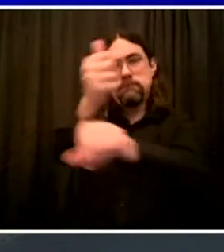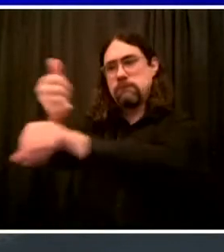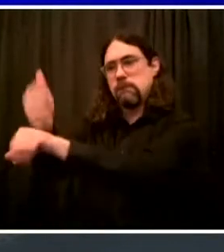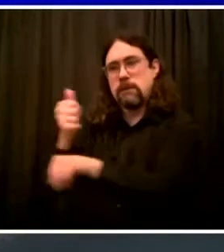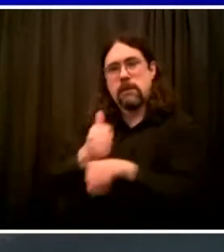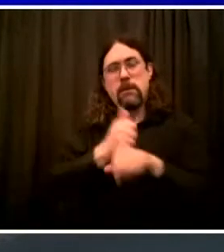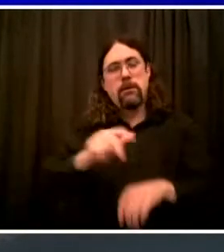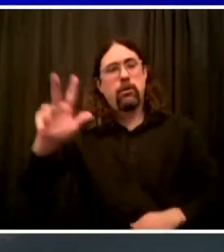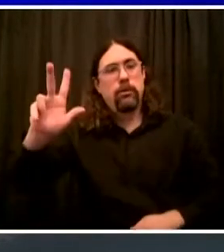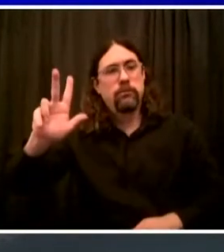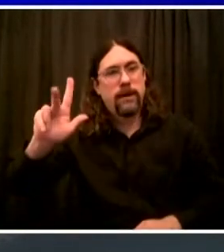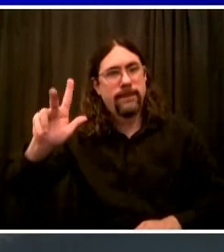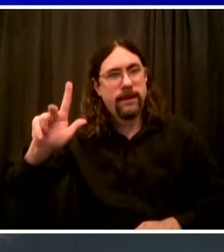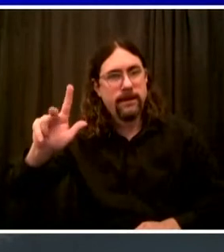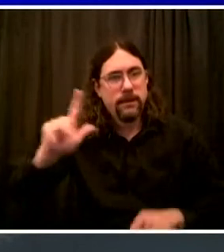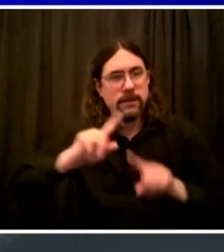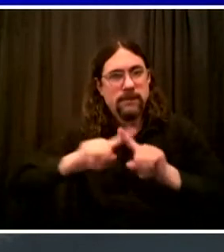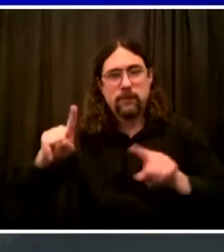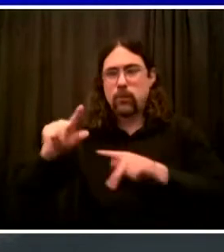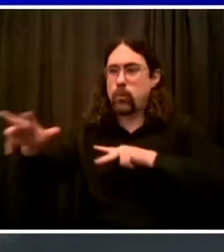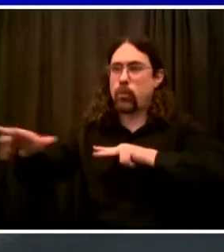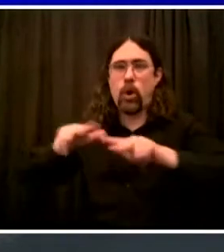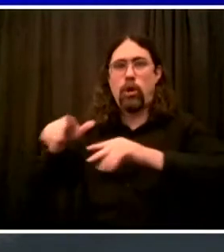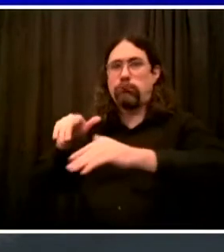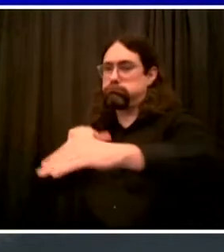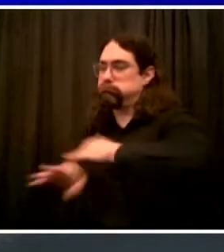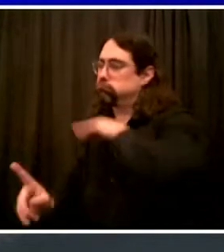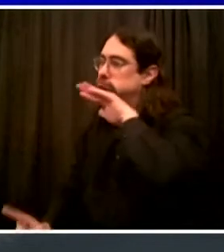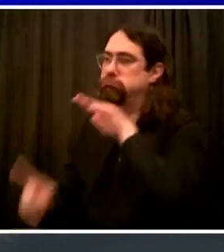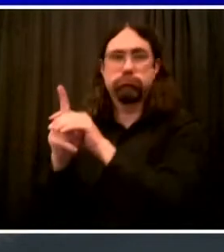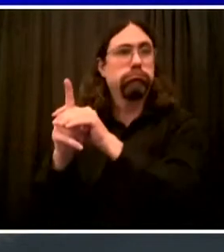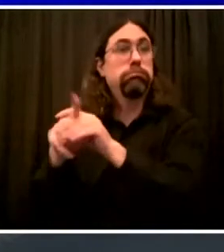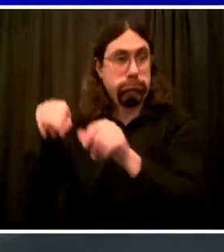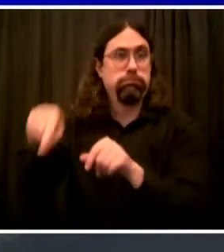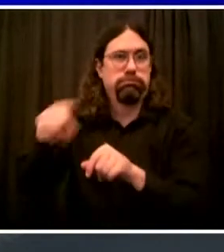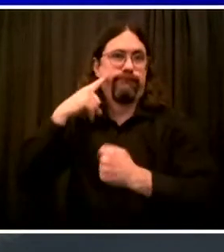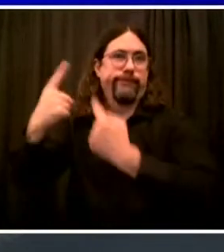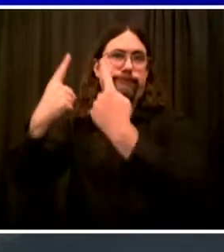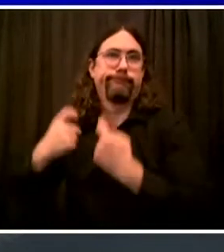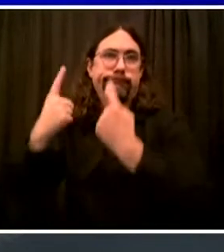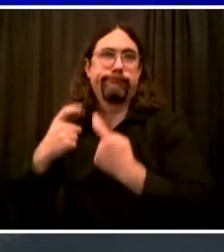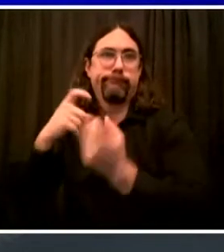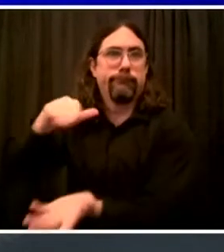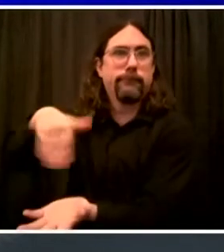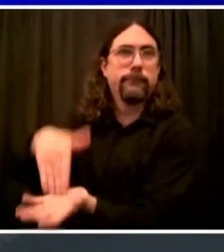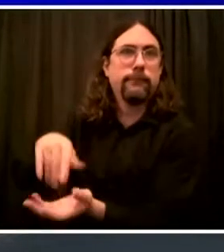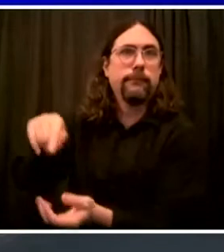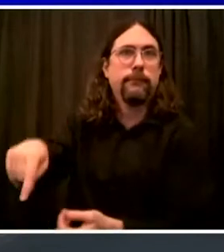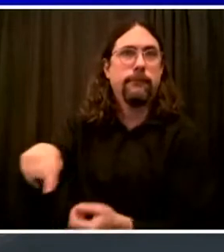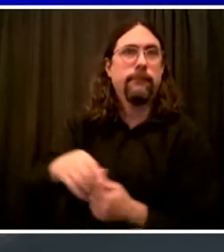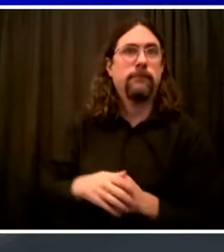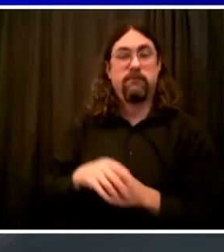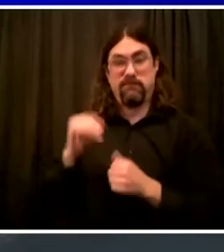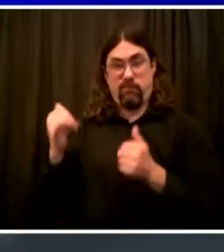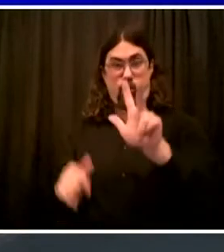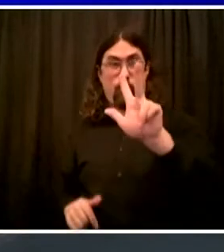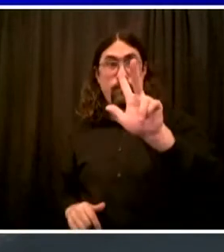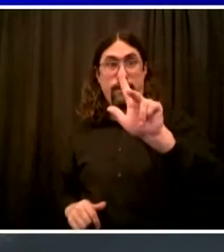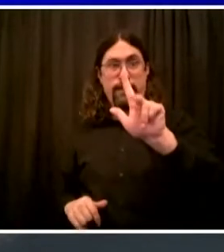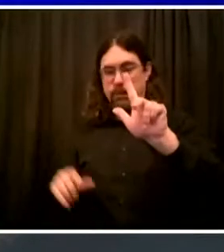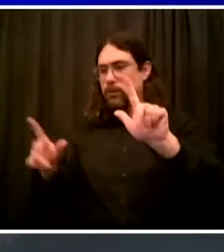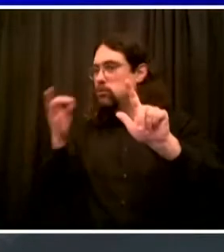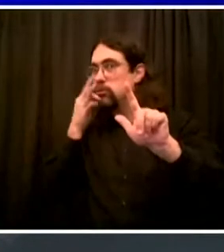open, 5 more through the collaboration of One Medical and a local 1199. So that's 28 sites,